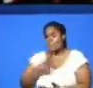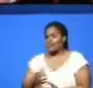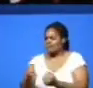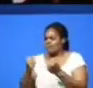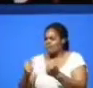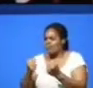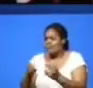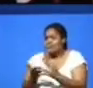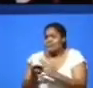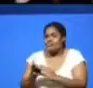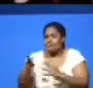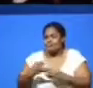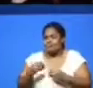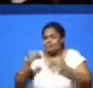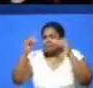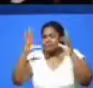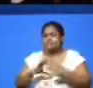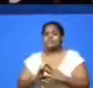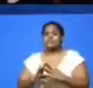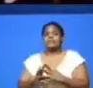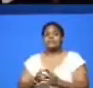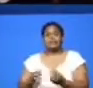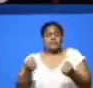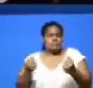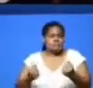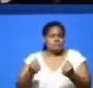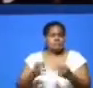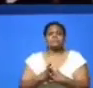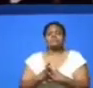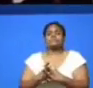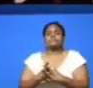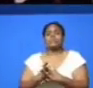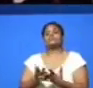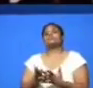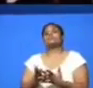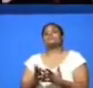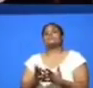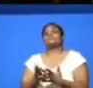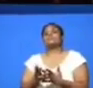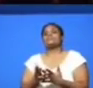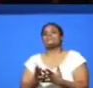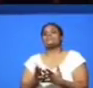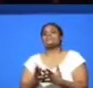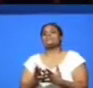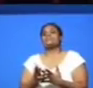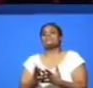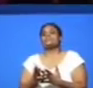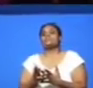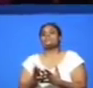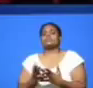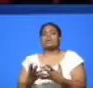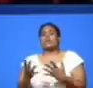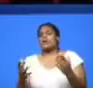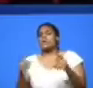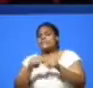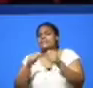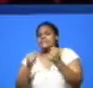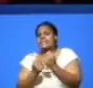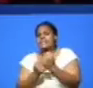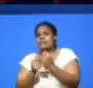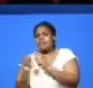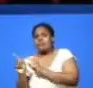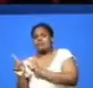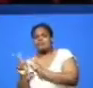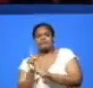you know, the phone was ringing upstairs. It was long after we were done here. But one of our tech team ran back up there, and that's how he